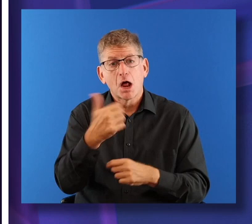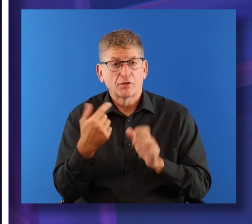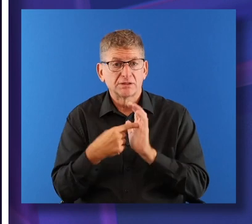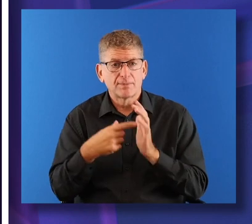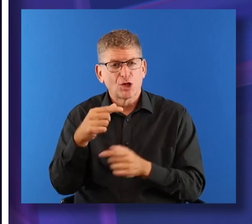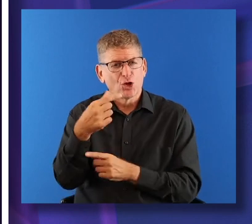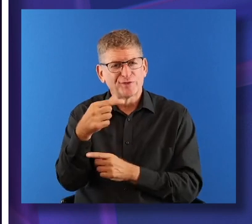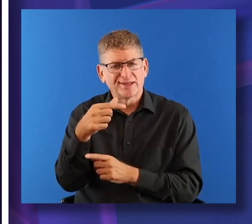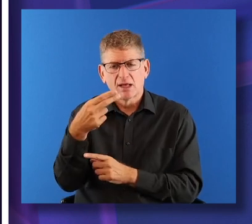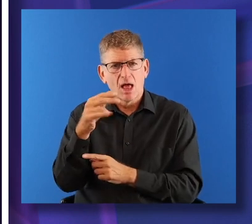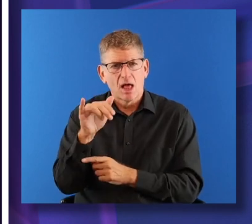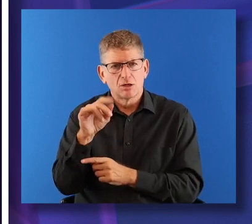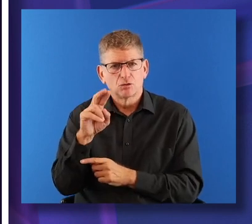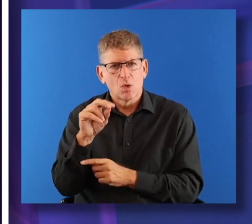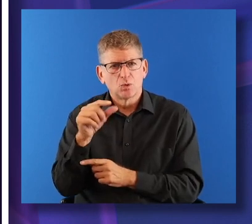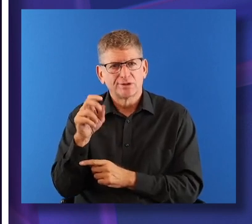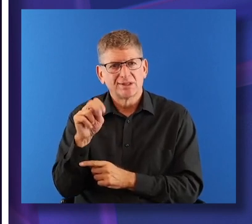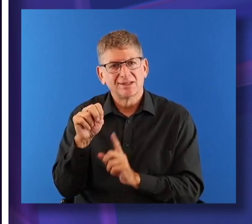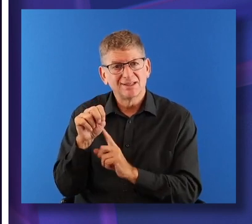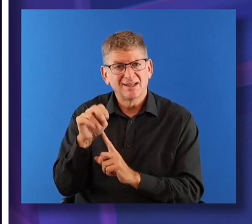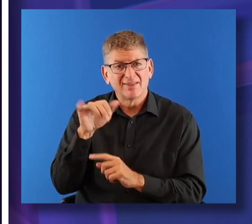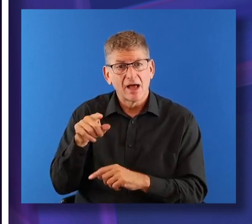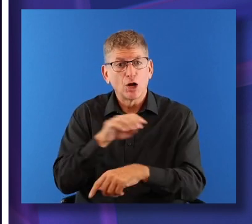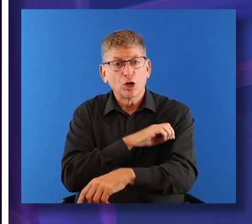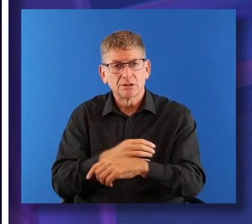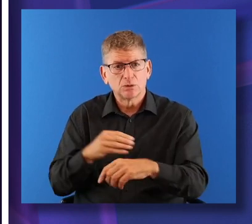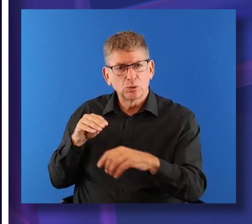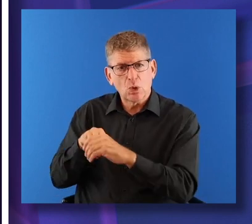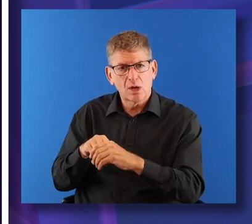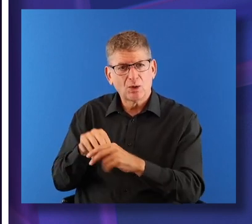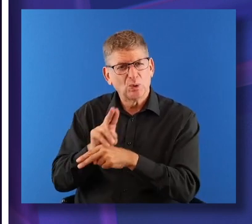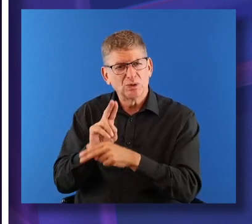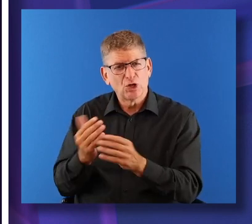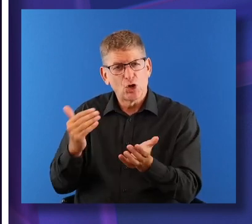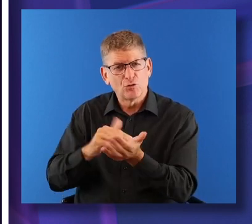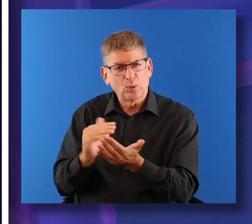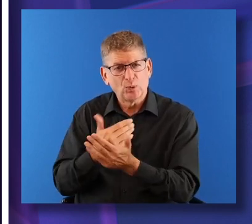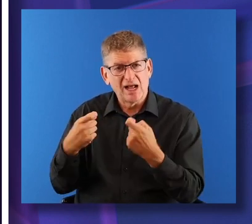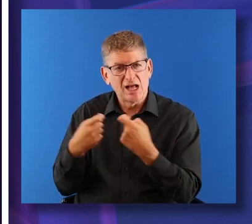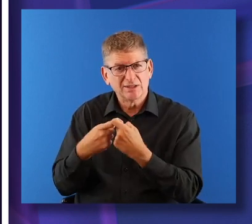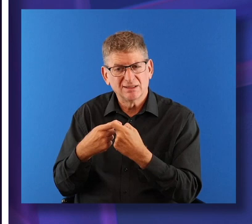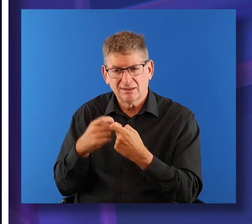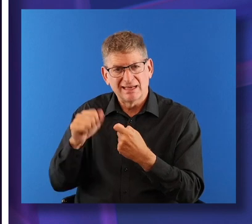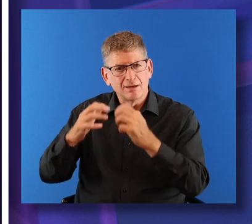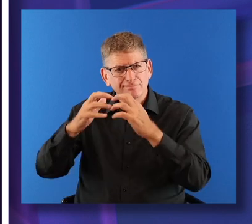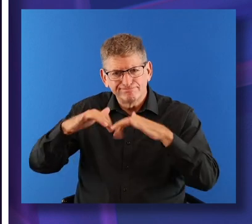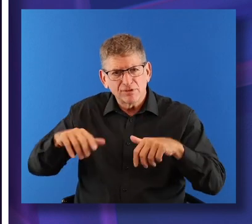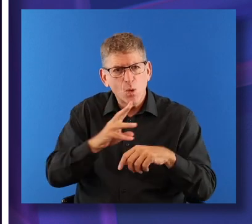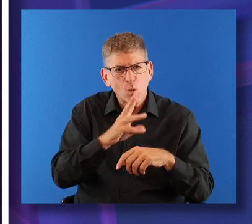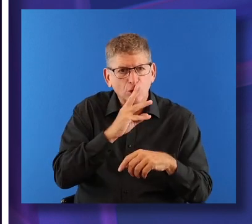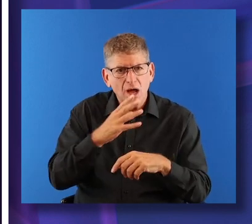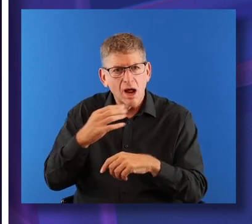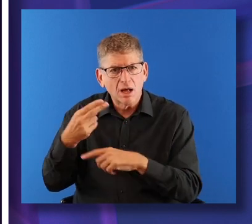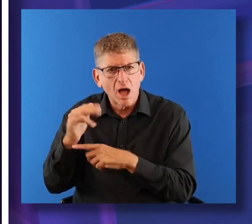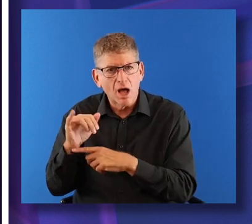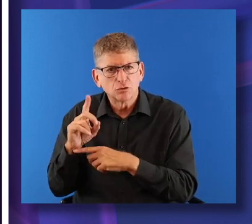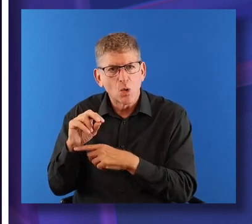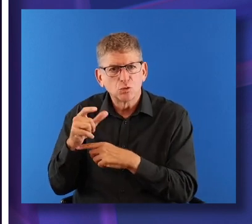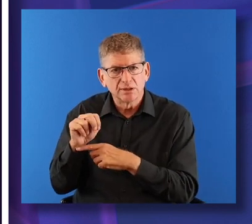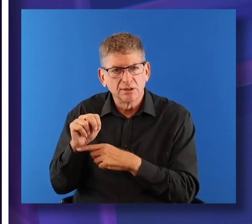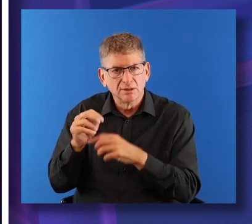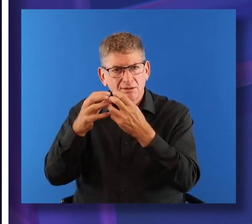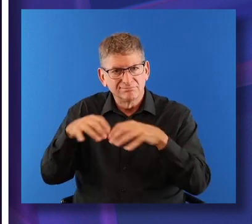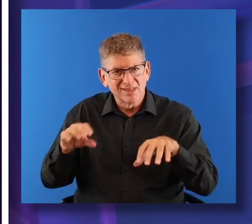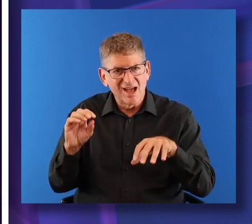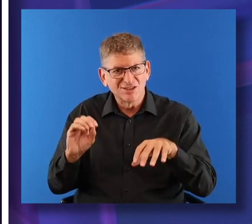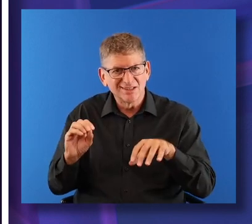Another example is green hydrogen, where energy is stored by using renewable electricity to break water into hydrogen and